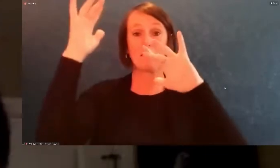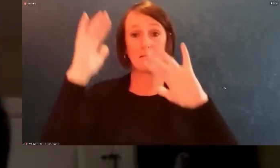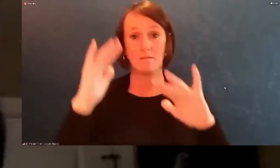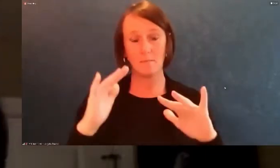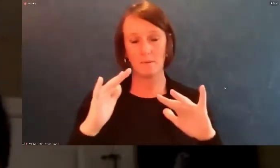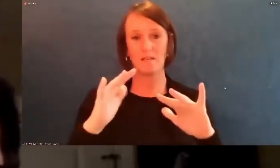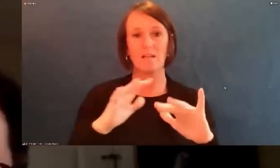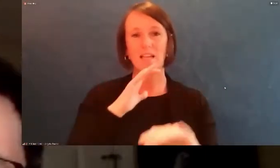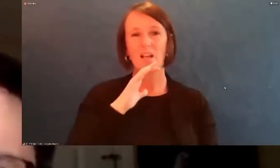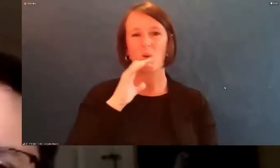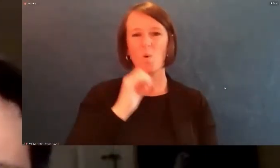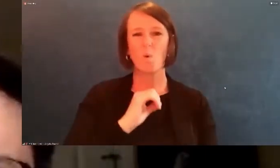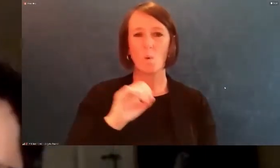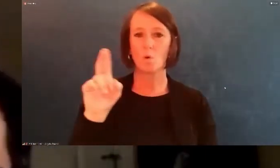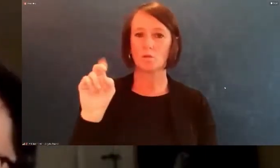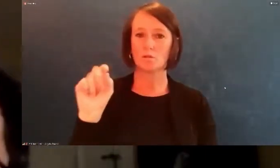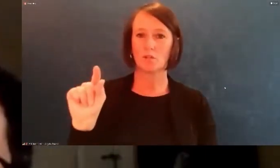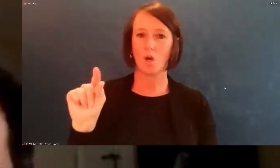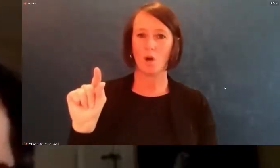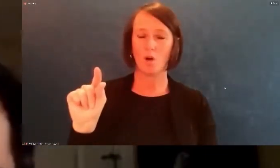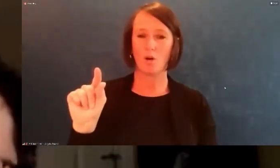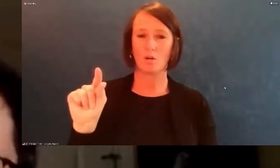chain. They don't like dog chains. Go.